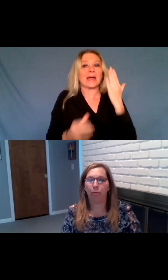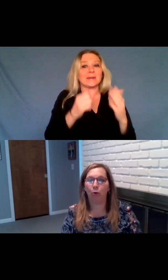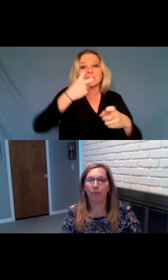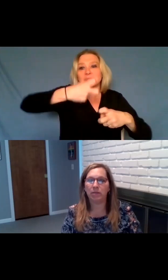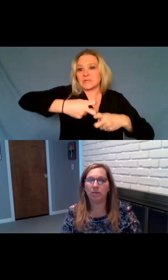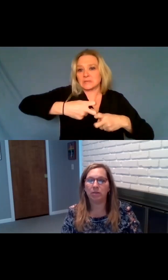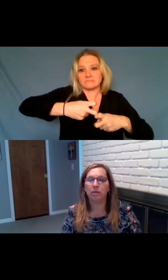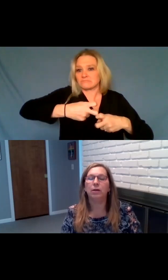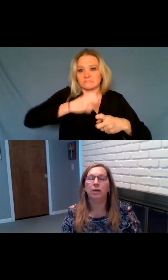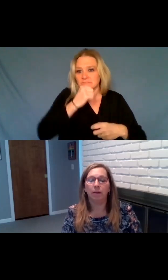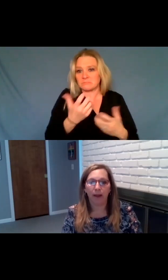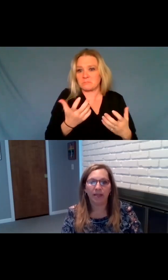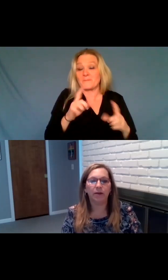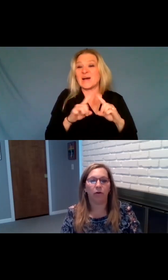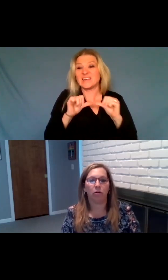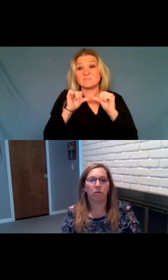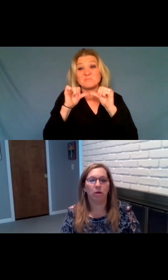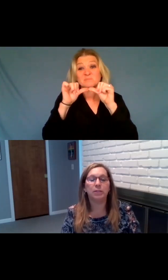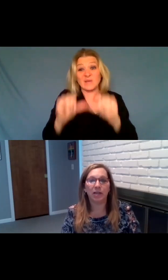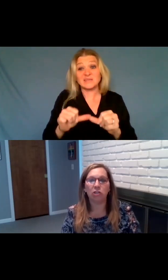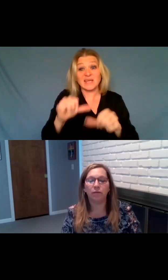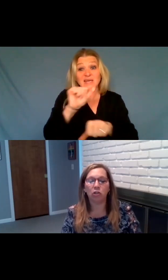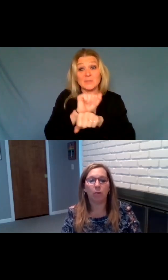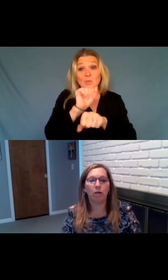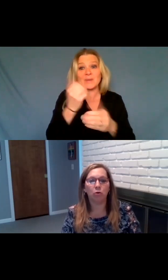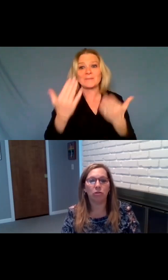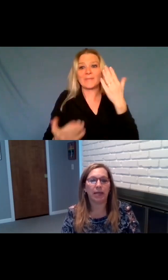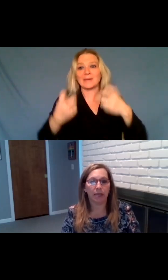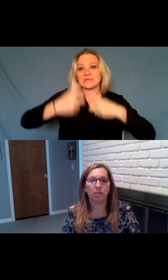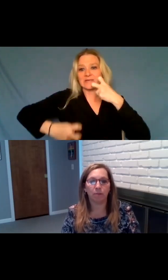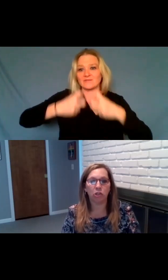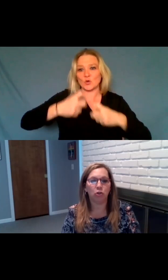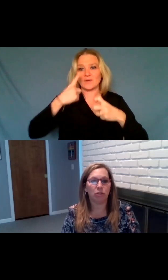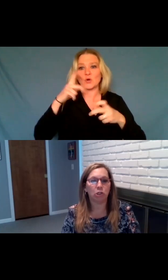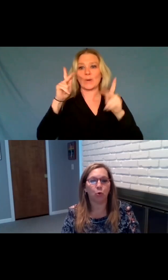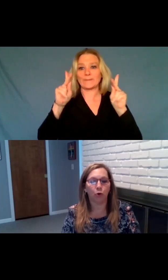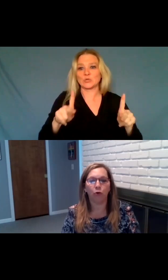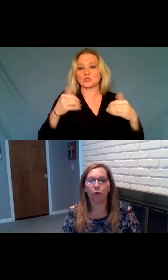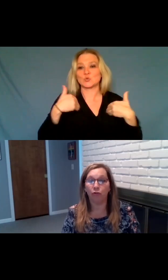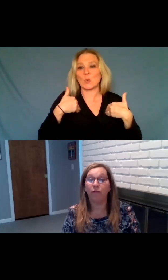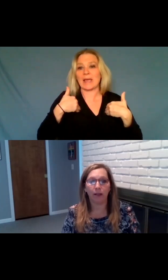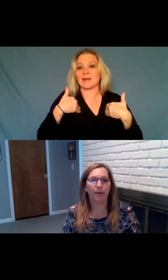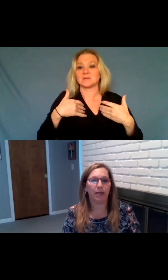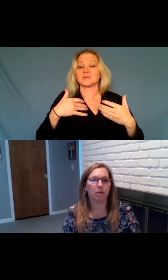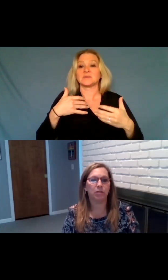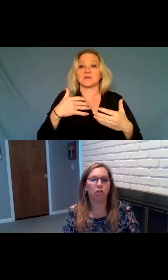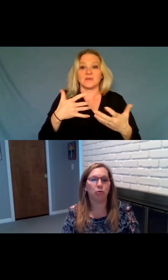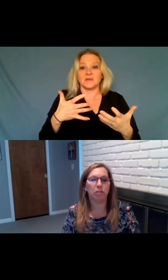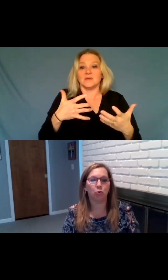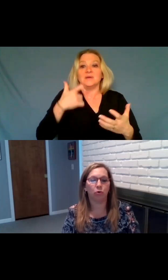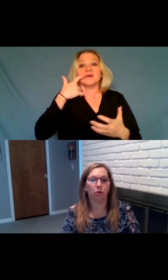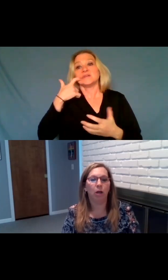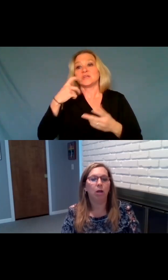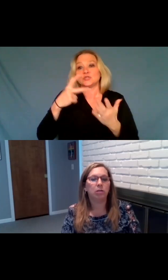Maintaining employment may be difficult, especially for someone who's got a substance use disorder or they're developing a substance